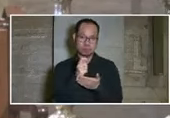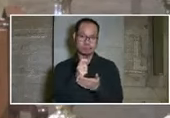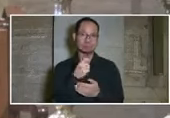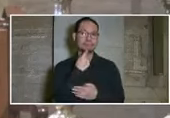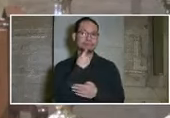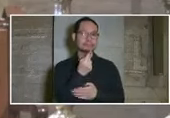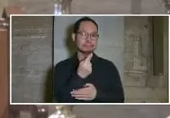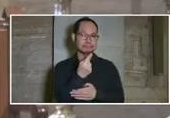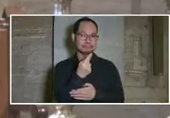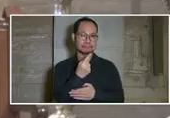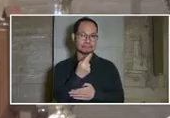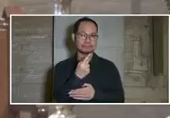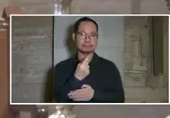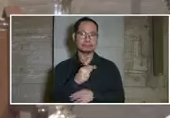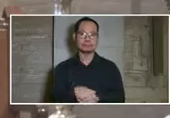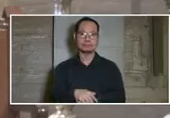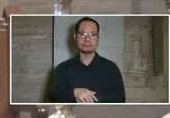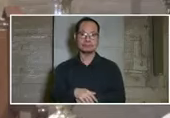He said to her,